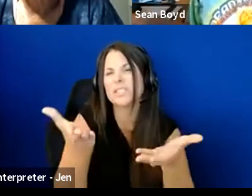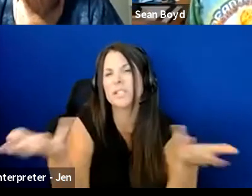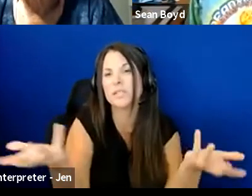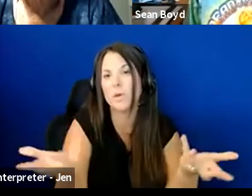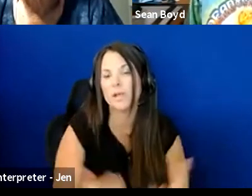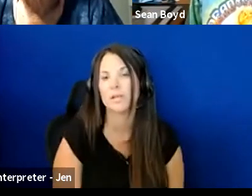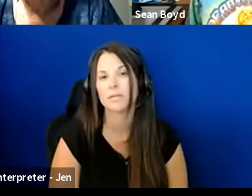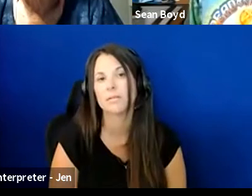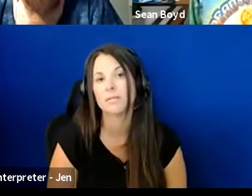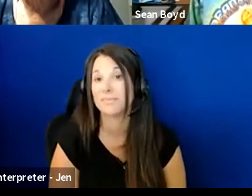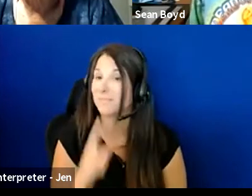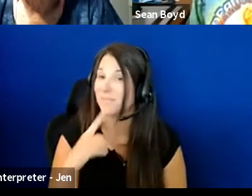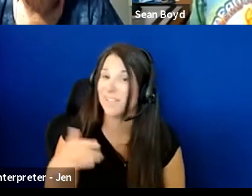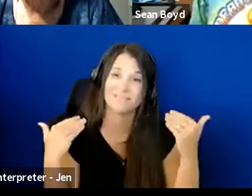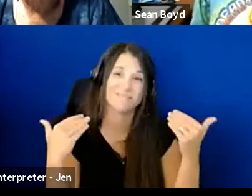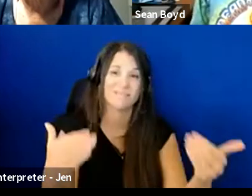Definitely do it.